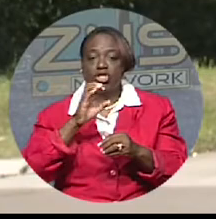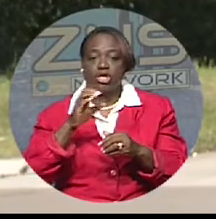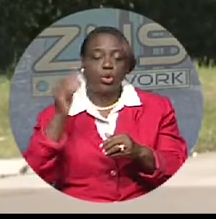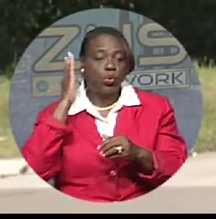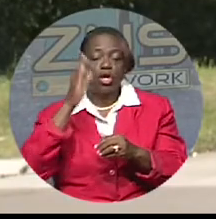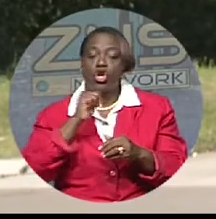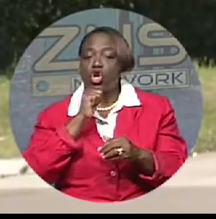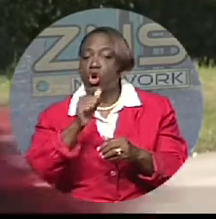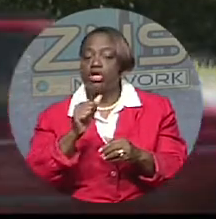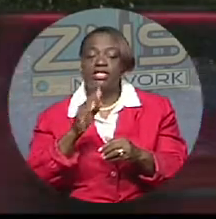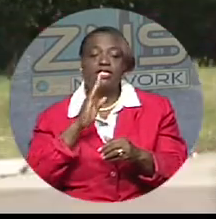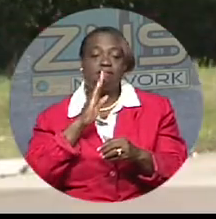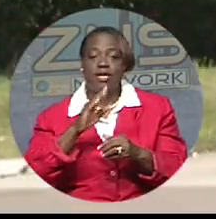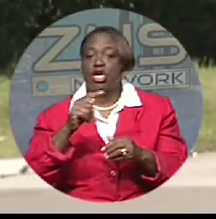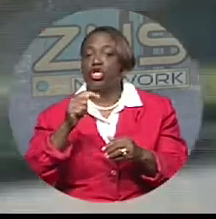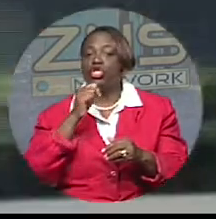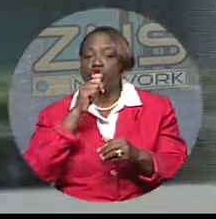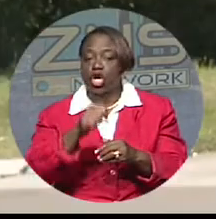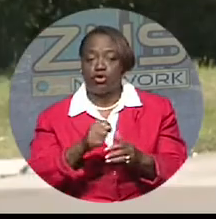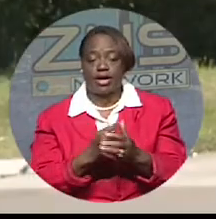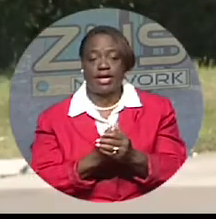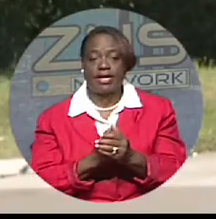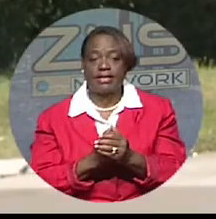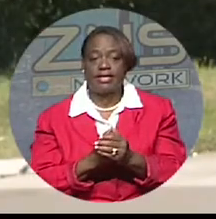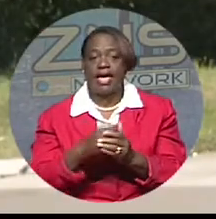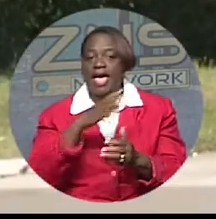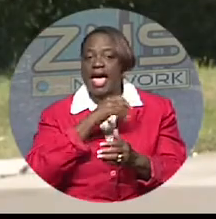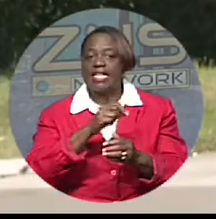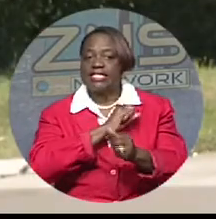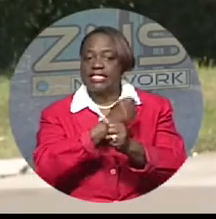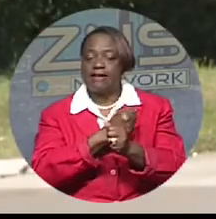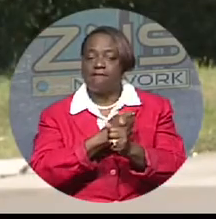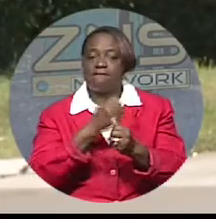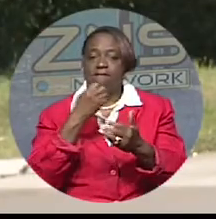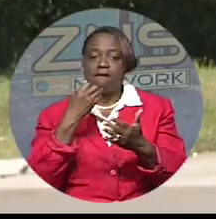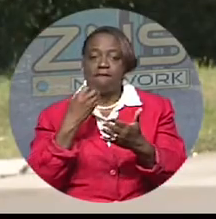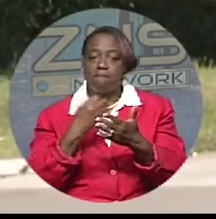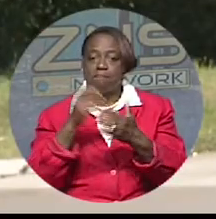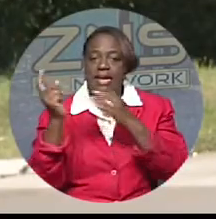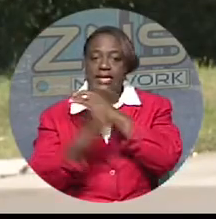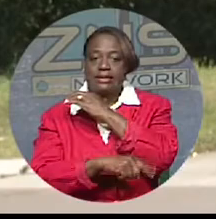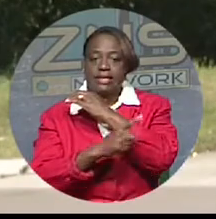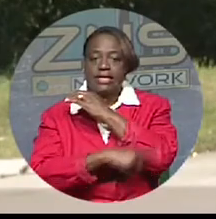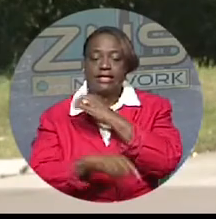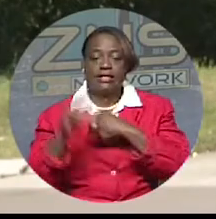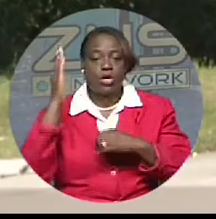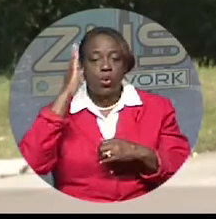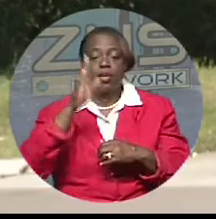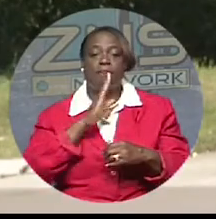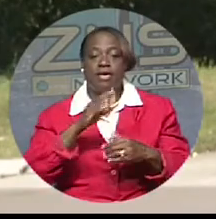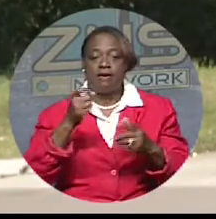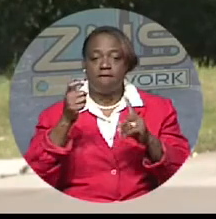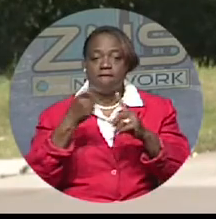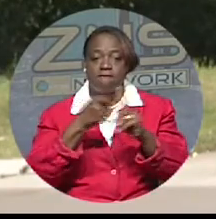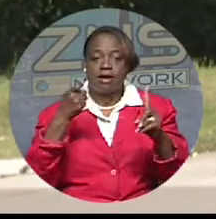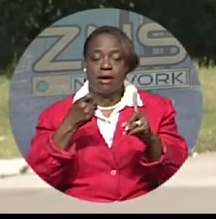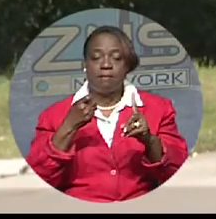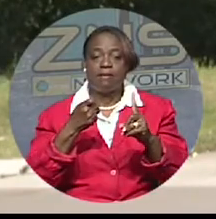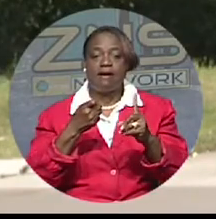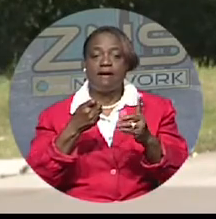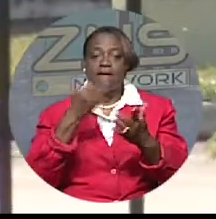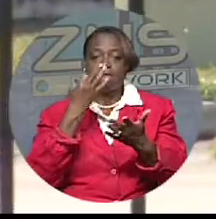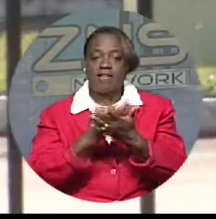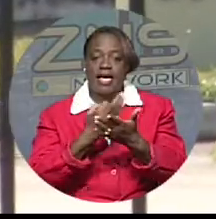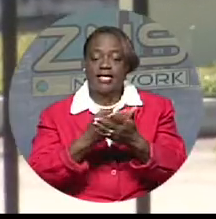face the consequences and stiff penalties, which range from fines to imprisonment. He believes VAT's implementation has also helped to